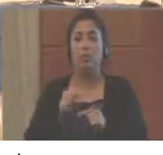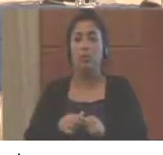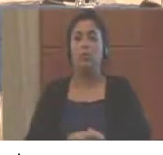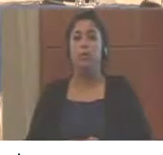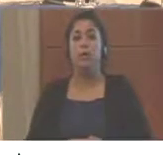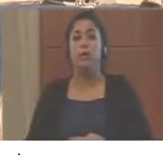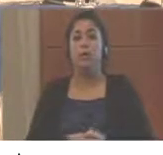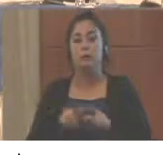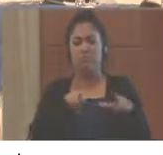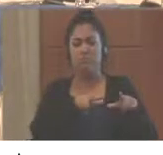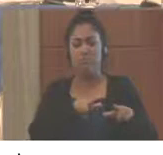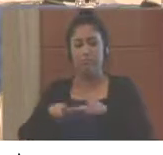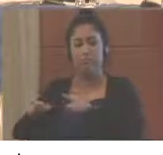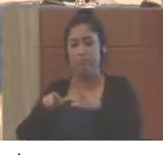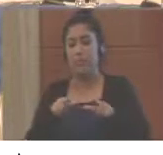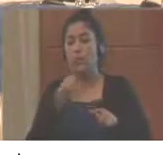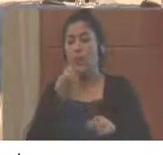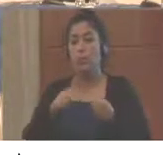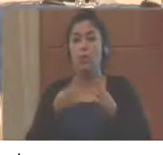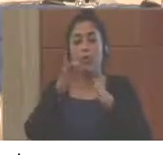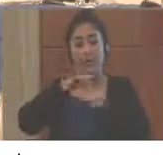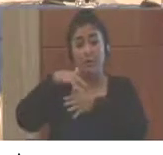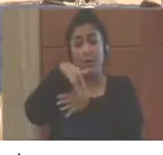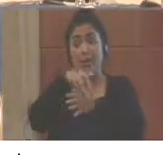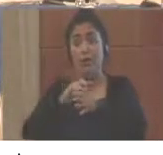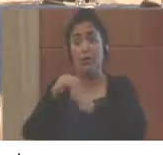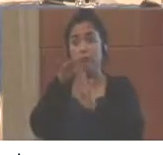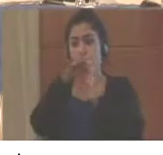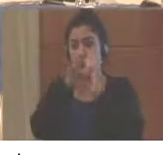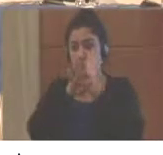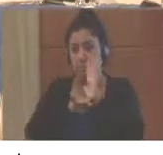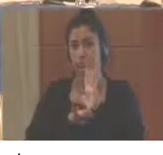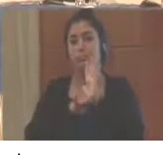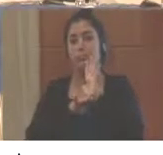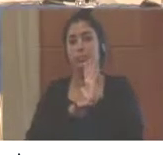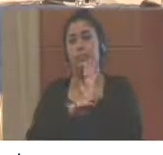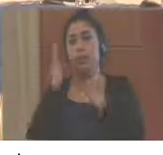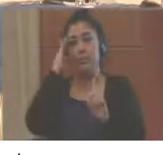a national policy and with